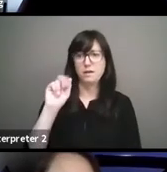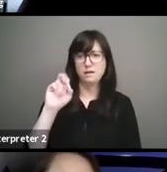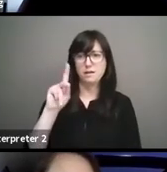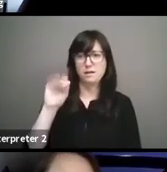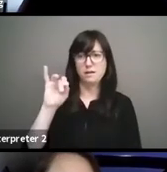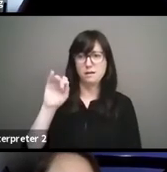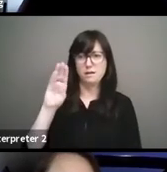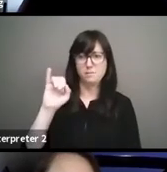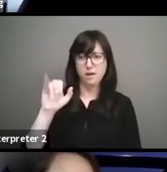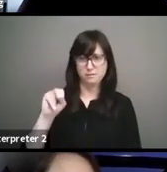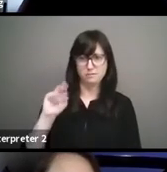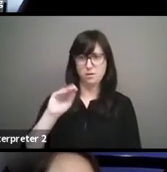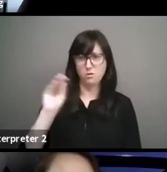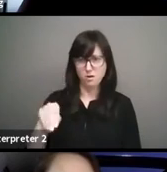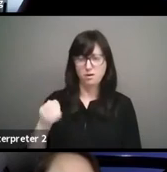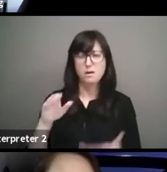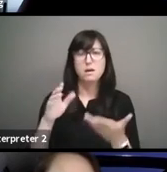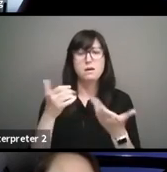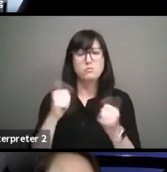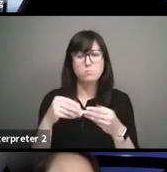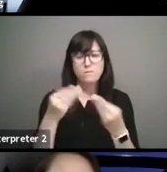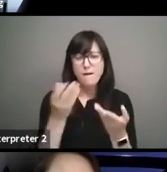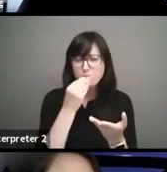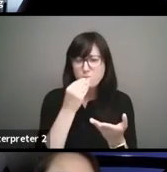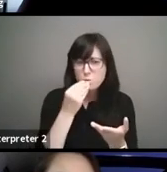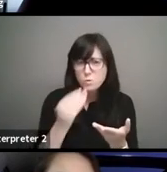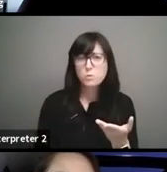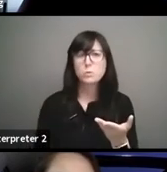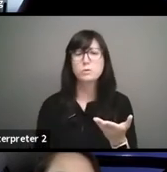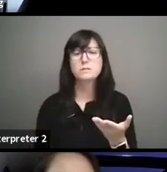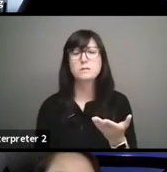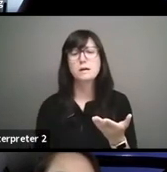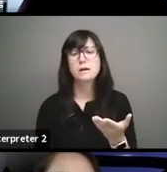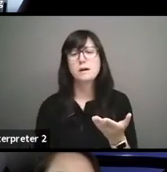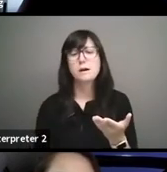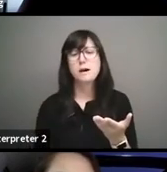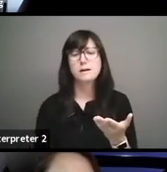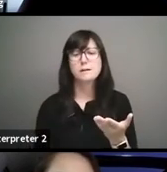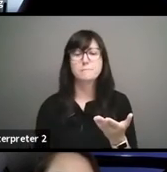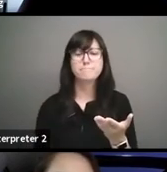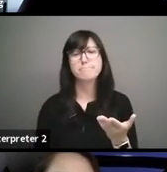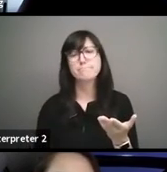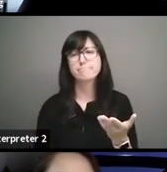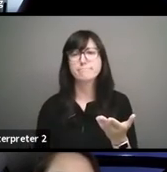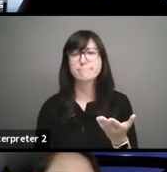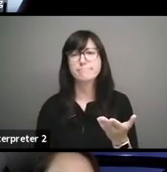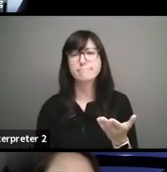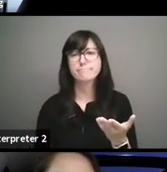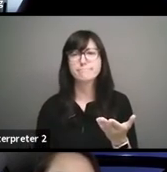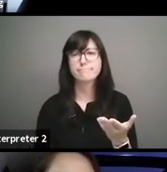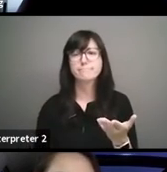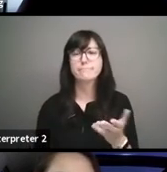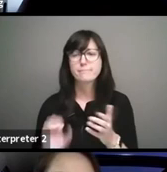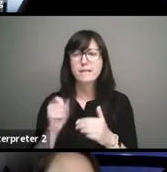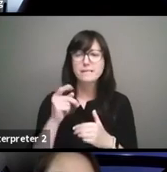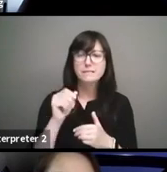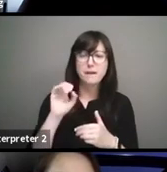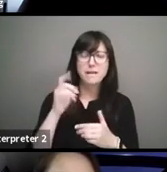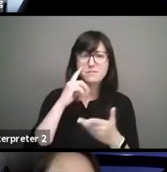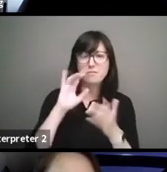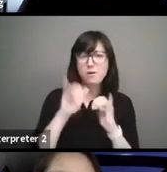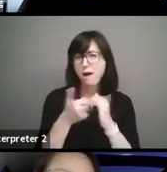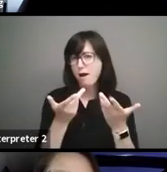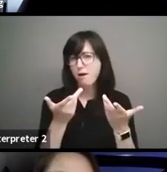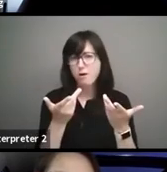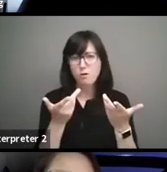like just like providing food, you know, a space for them to kind of talk through their